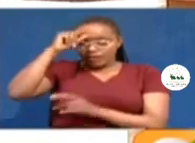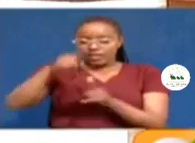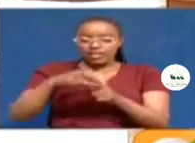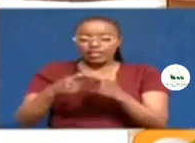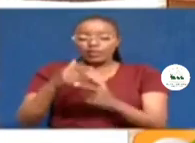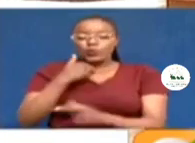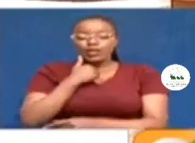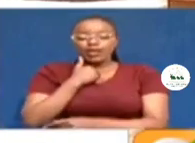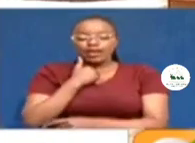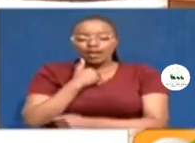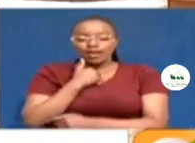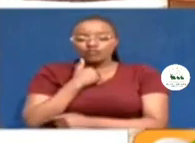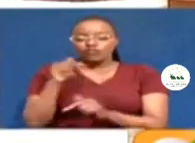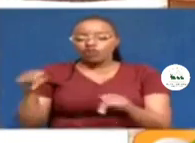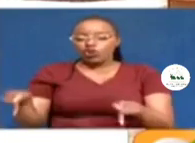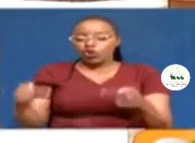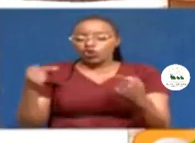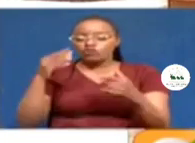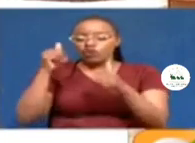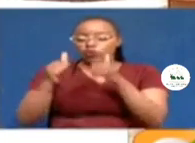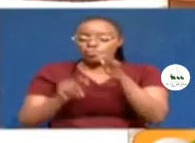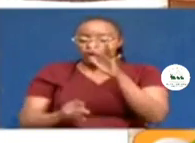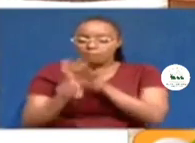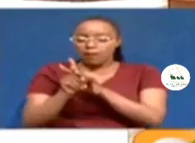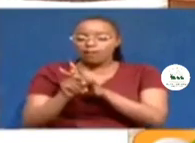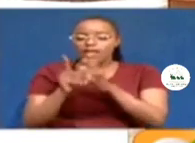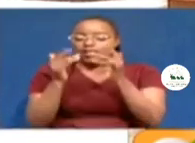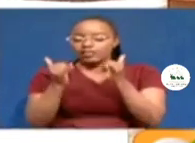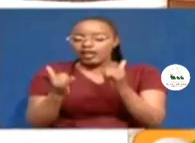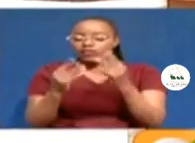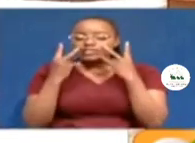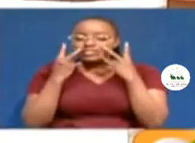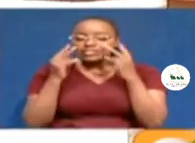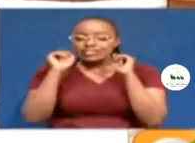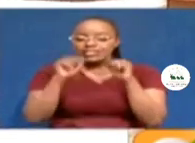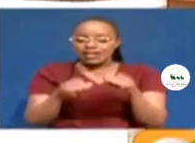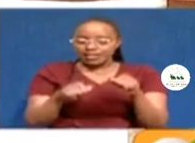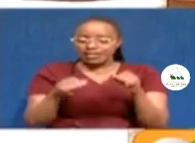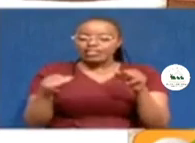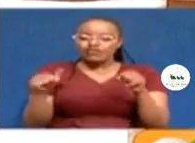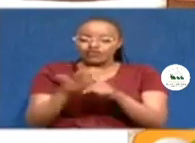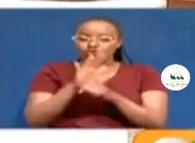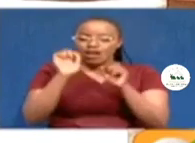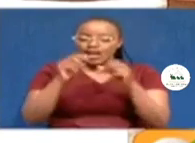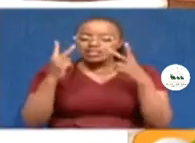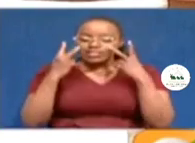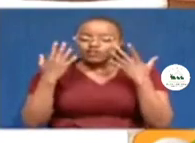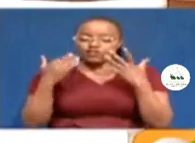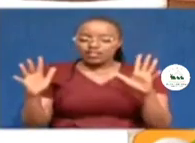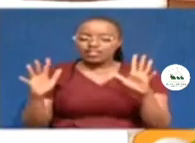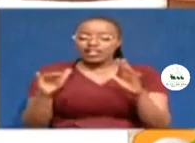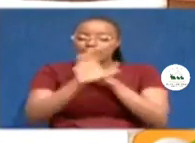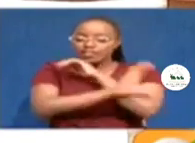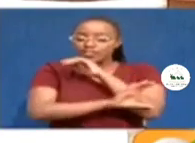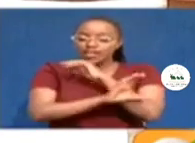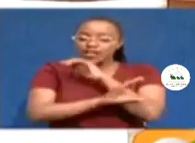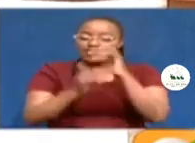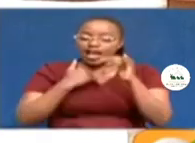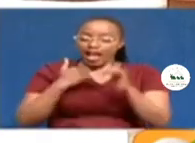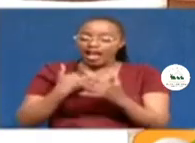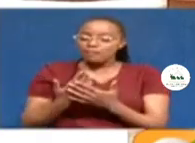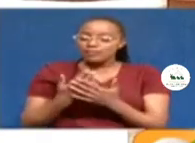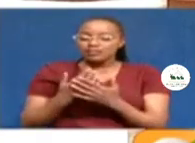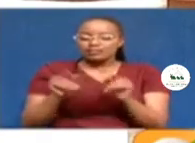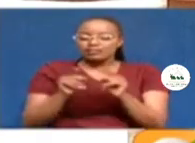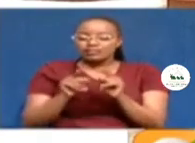there was conflict that was brewing, and now we can see it in its full splendor. And the country has been paying for